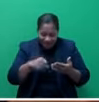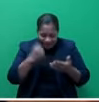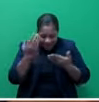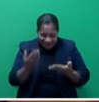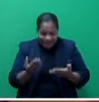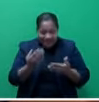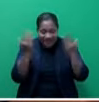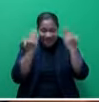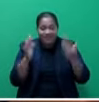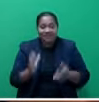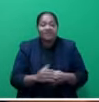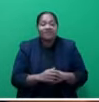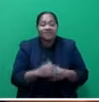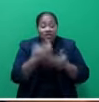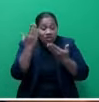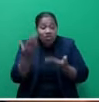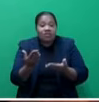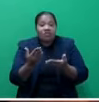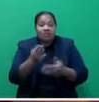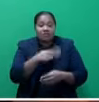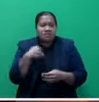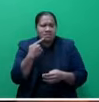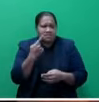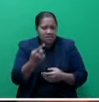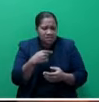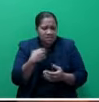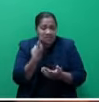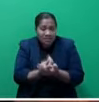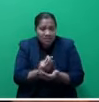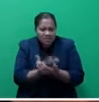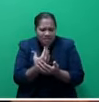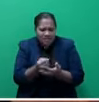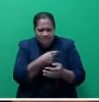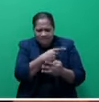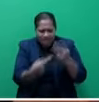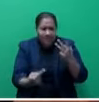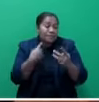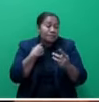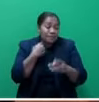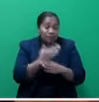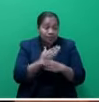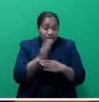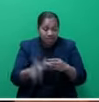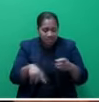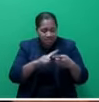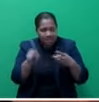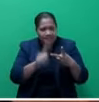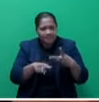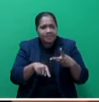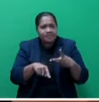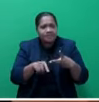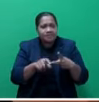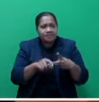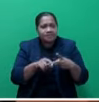The Honourable Minister says that the demand is in three areas: meat workers, medical,